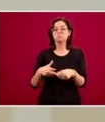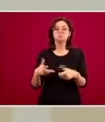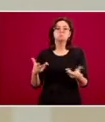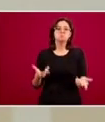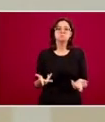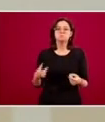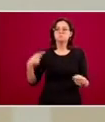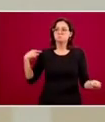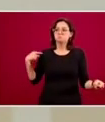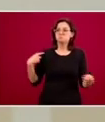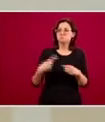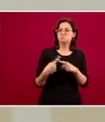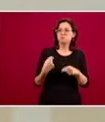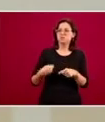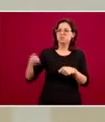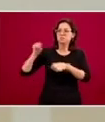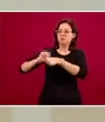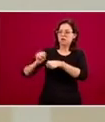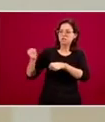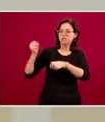related attention.